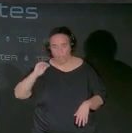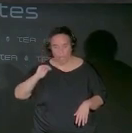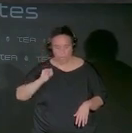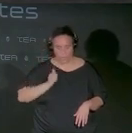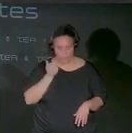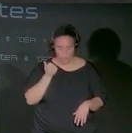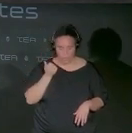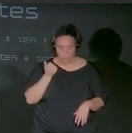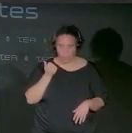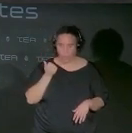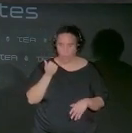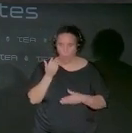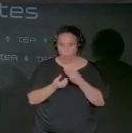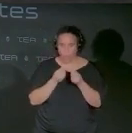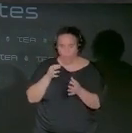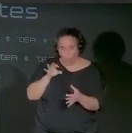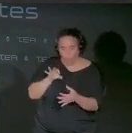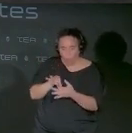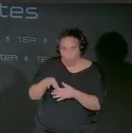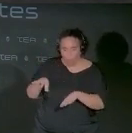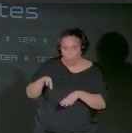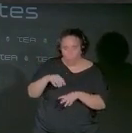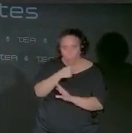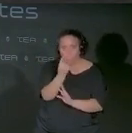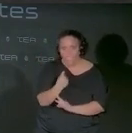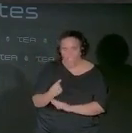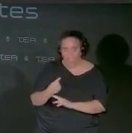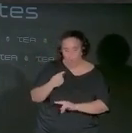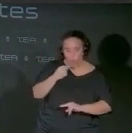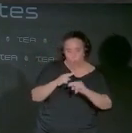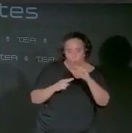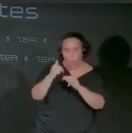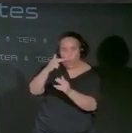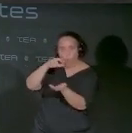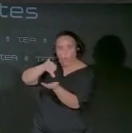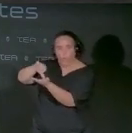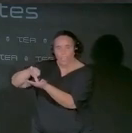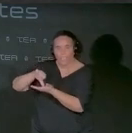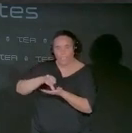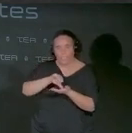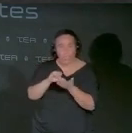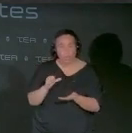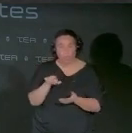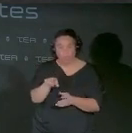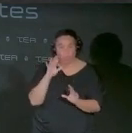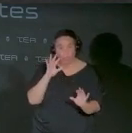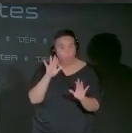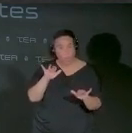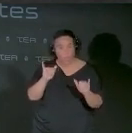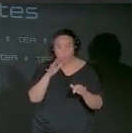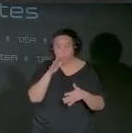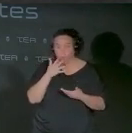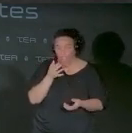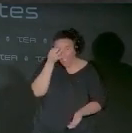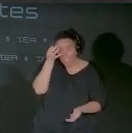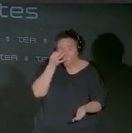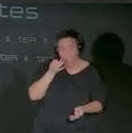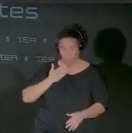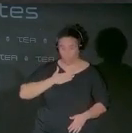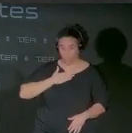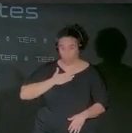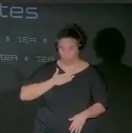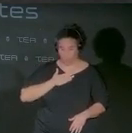is no problem there, right? So use how you, it's the how, not the what. Like if we